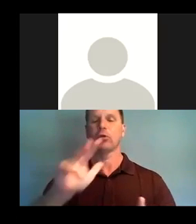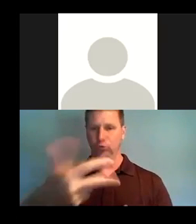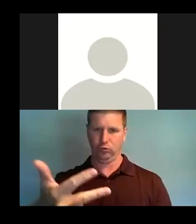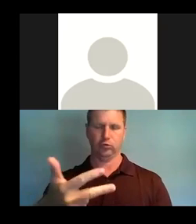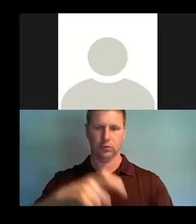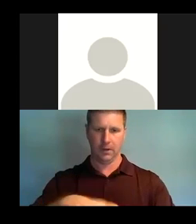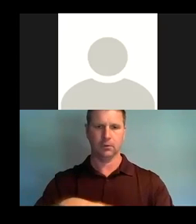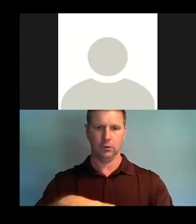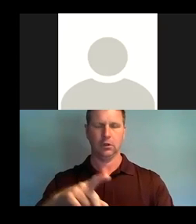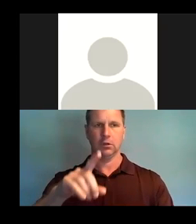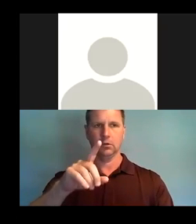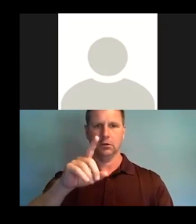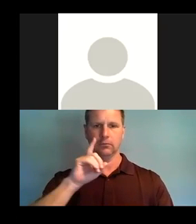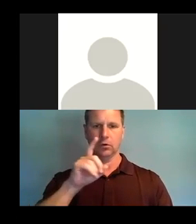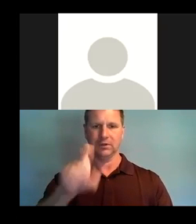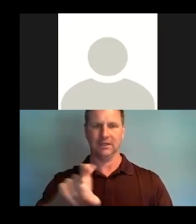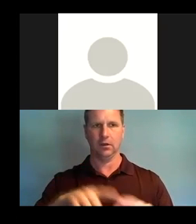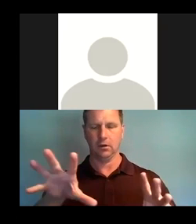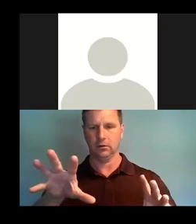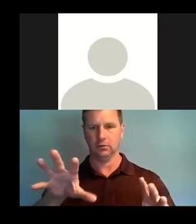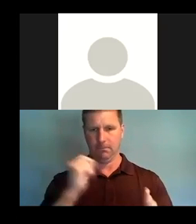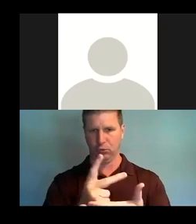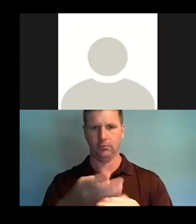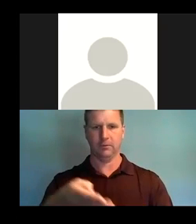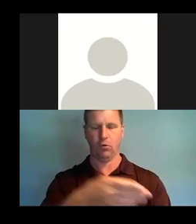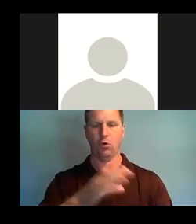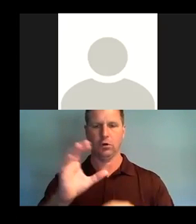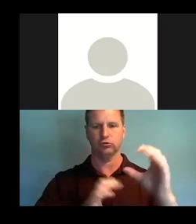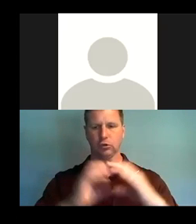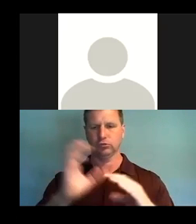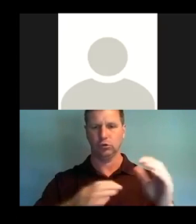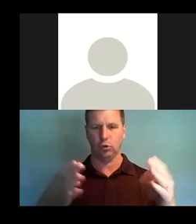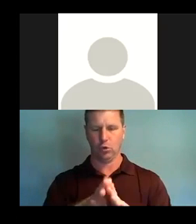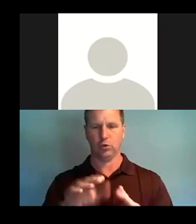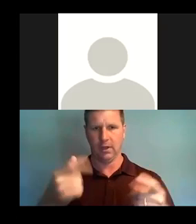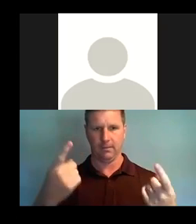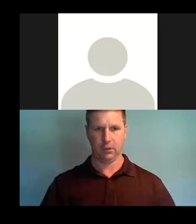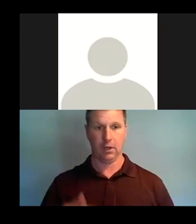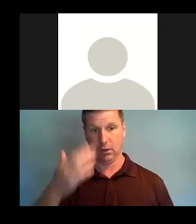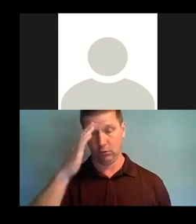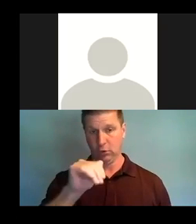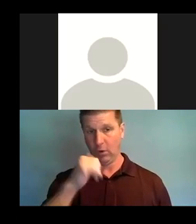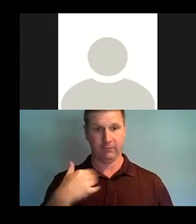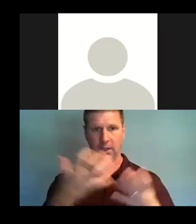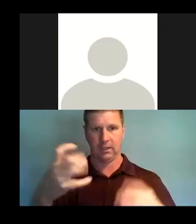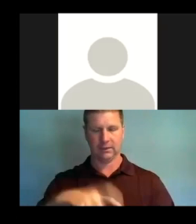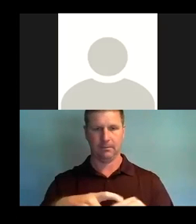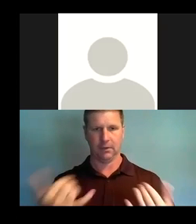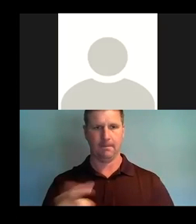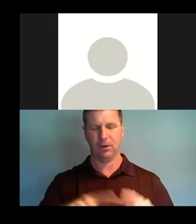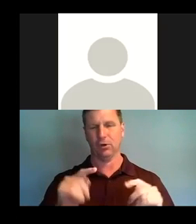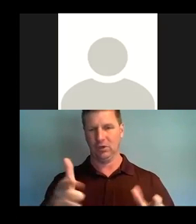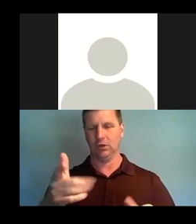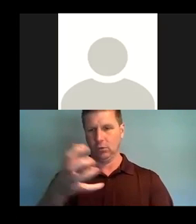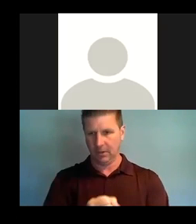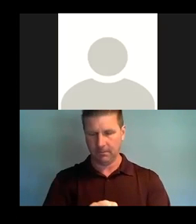disposition item that needs approval before construction closing can occur. I know we don't have a lot of time today, but just as a quick